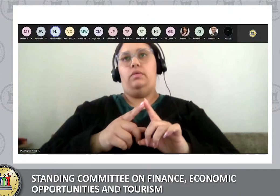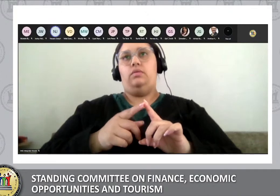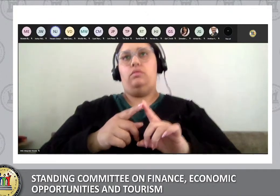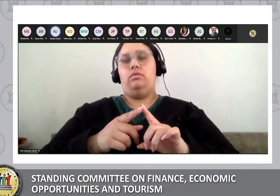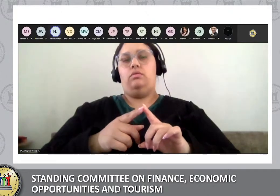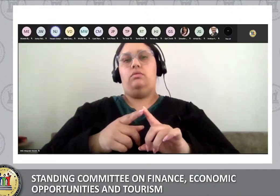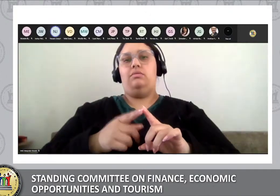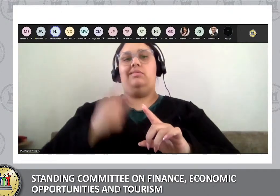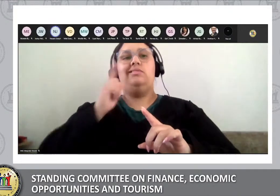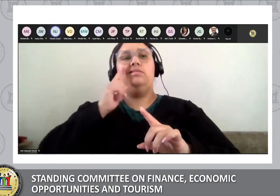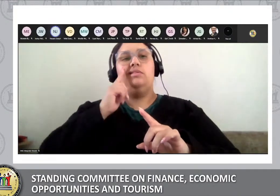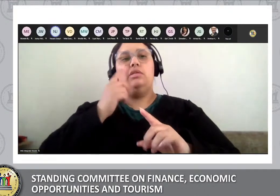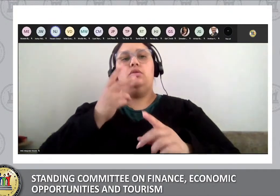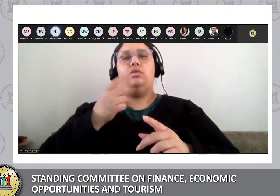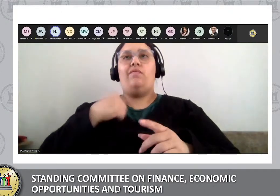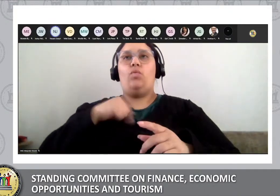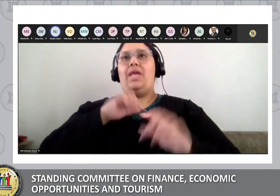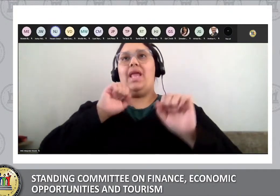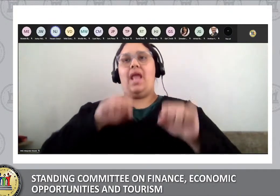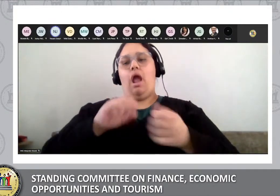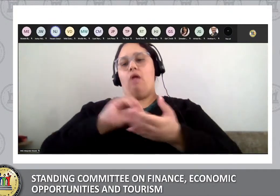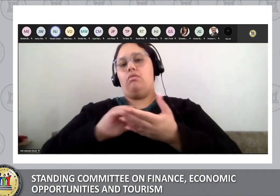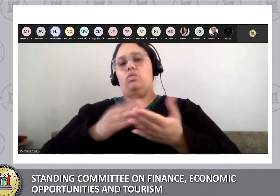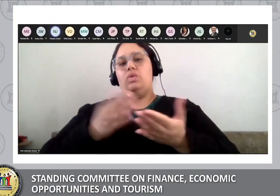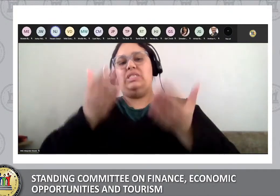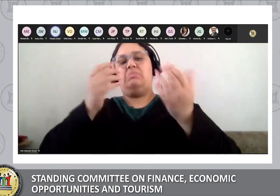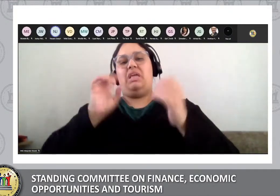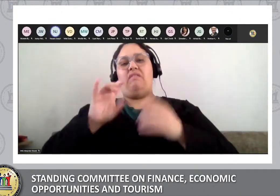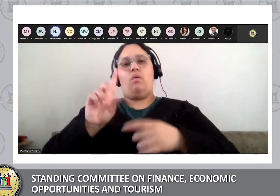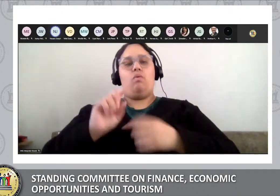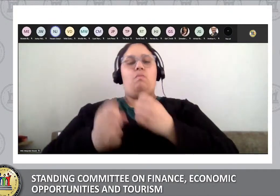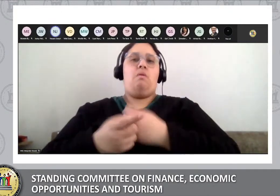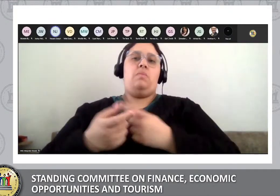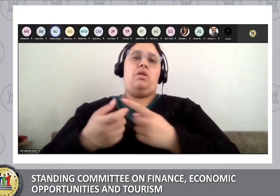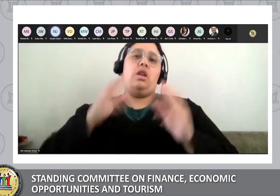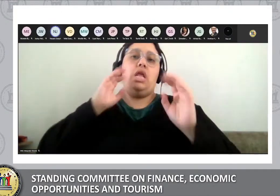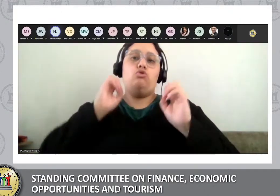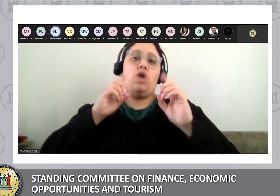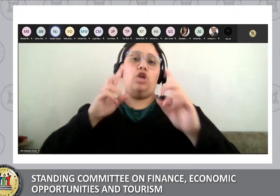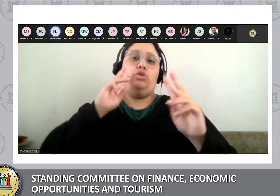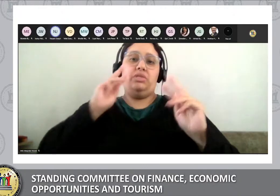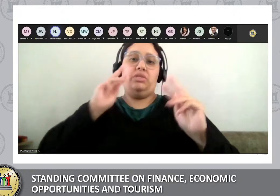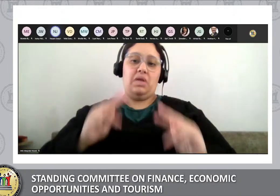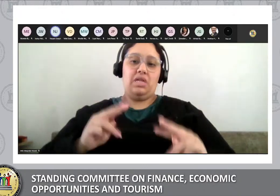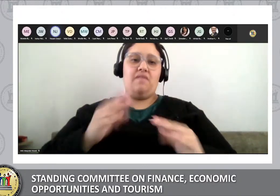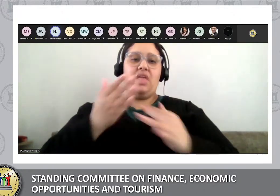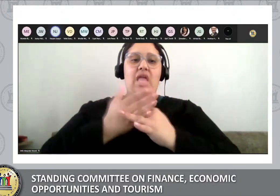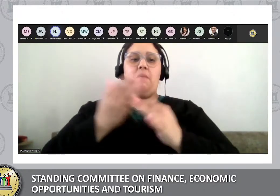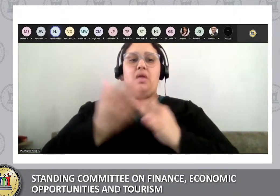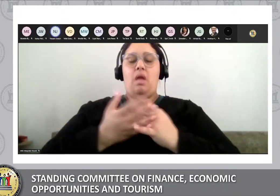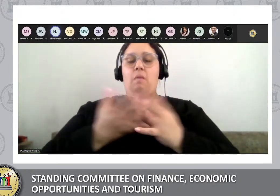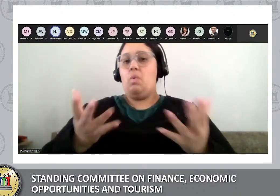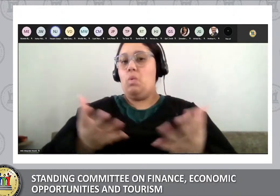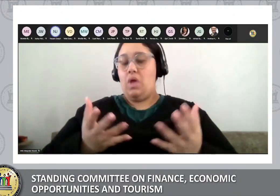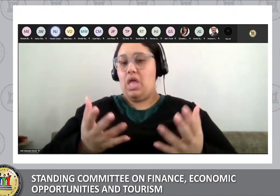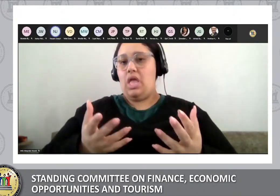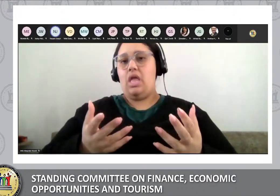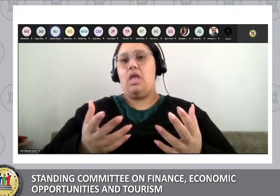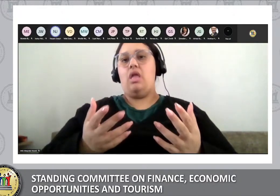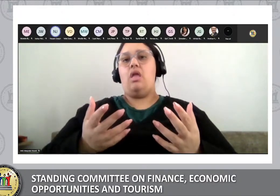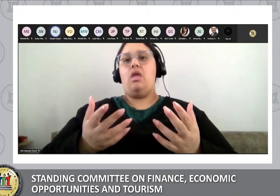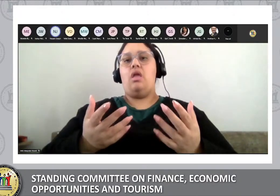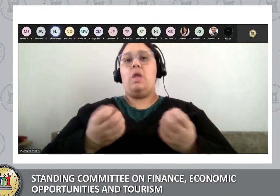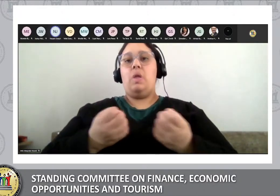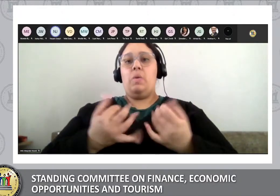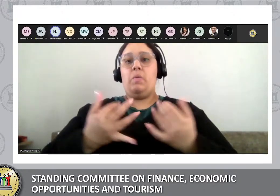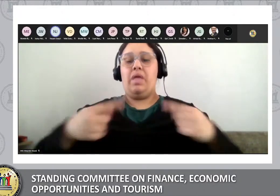preempt the demand that will come of that. Looked at from an educational perspective, what's the gaps across a number